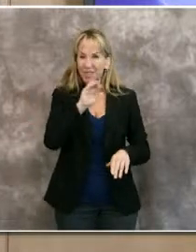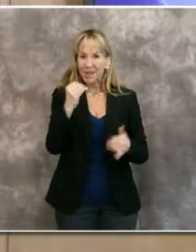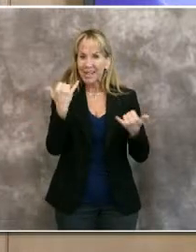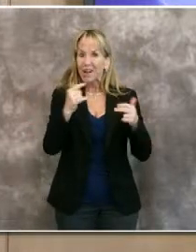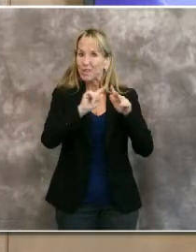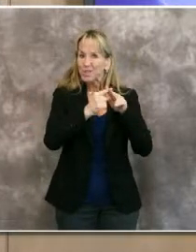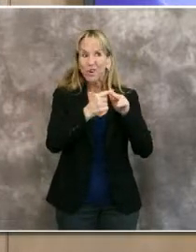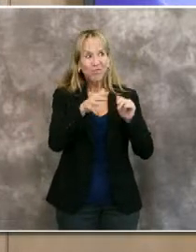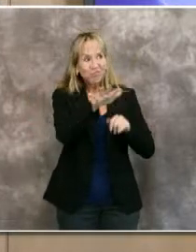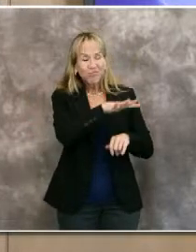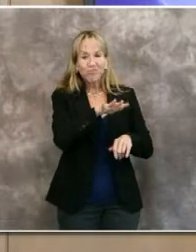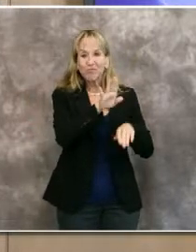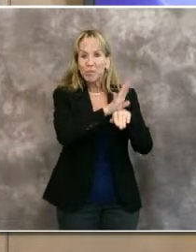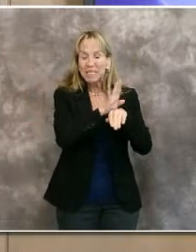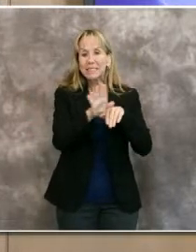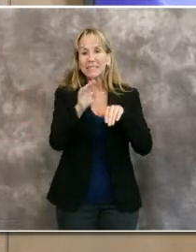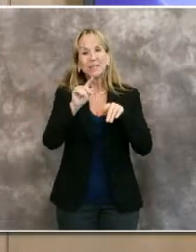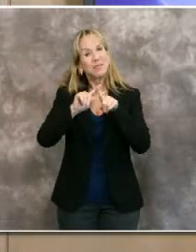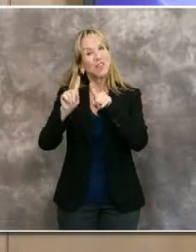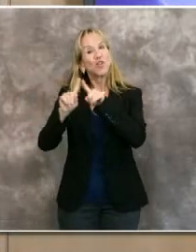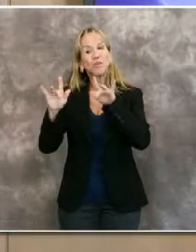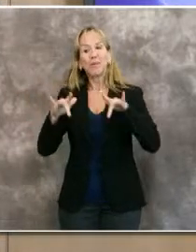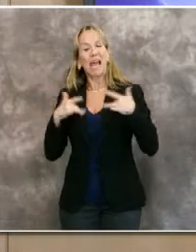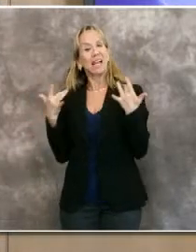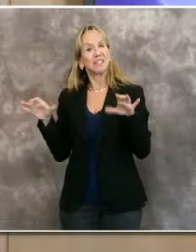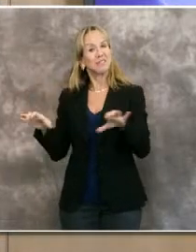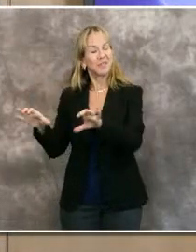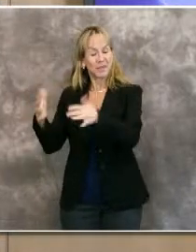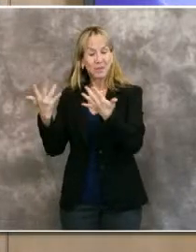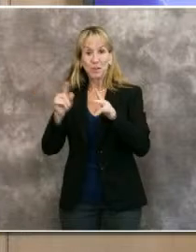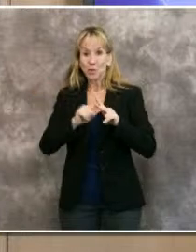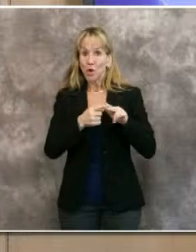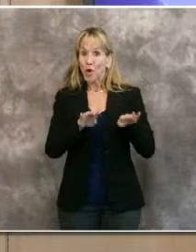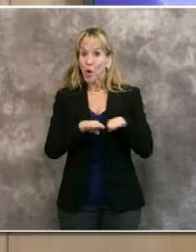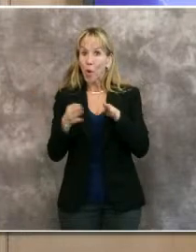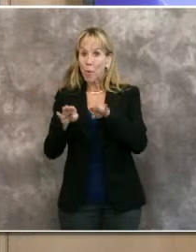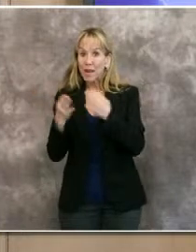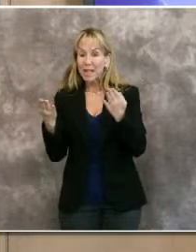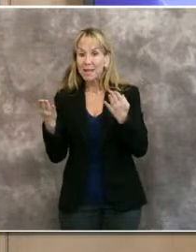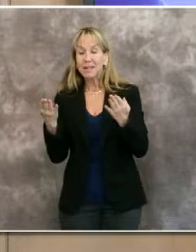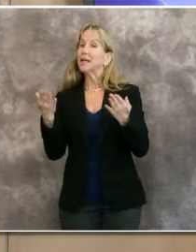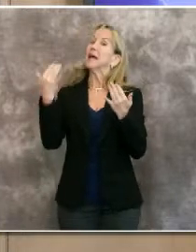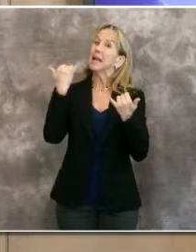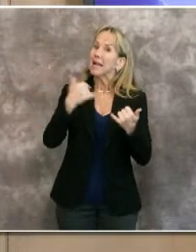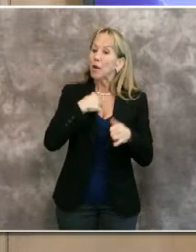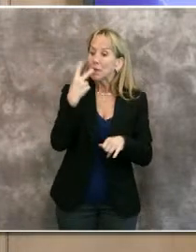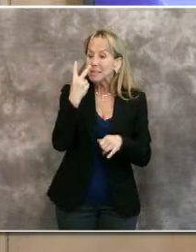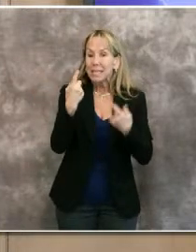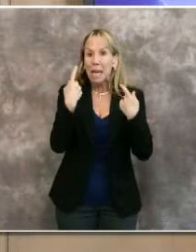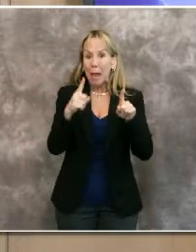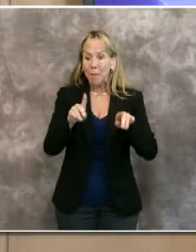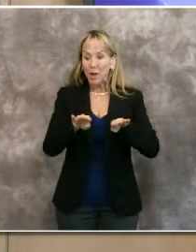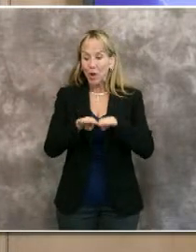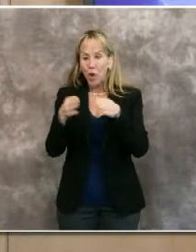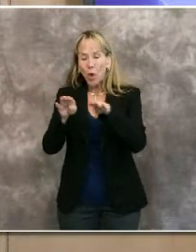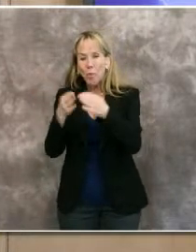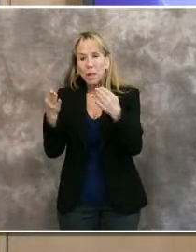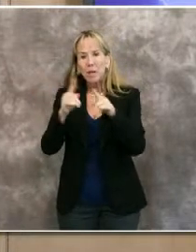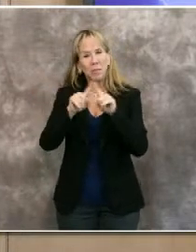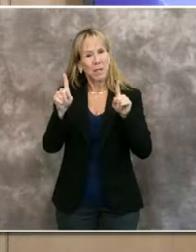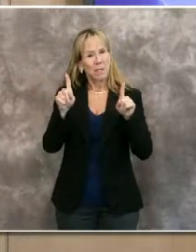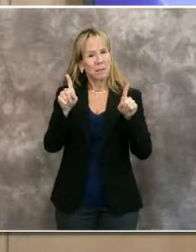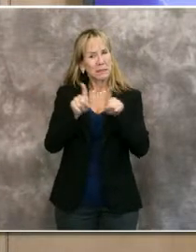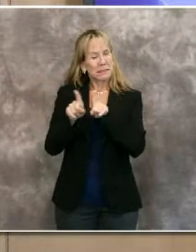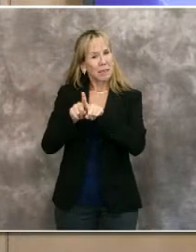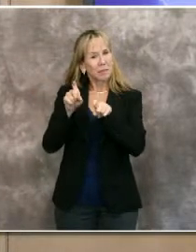leisure activities around our county continuing to reopen. And we see these reopenings at the same time. We watch very significant spikes